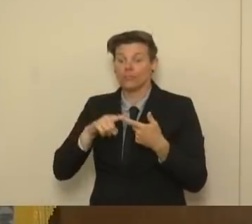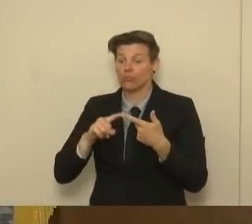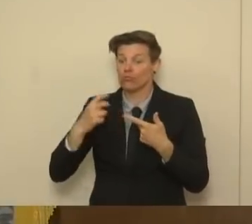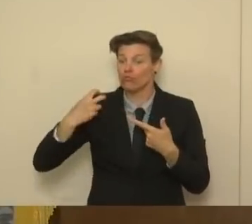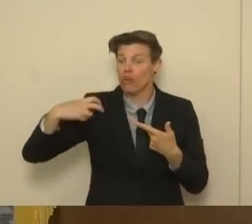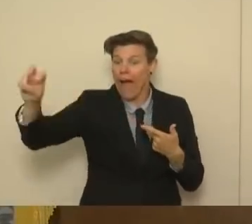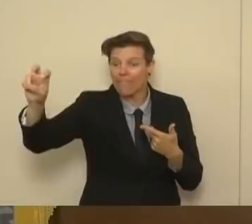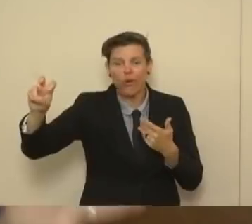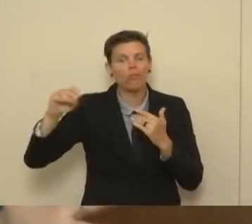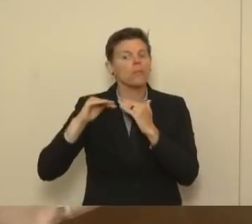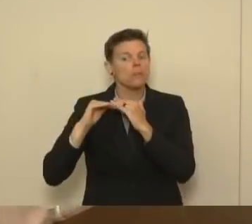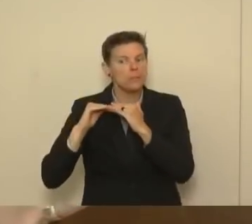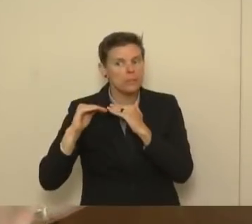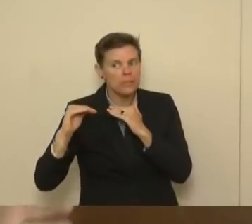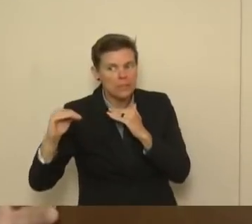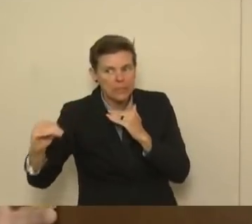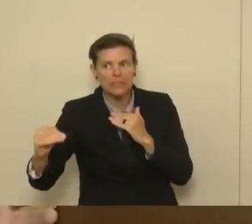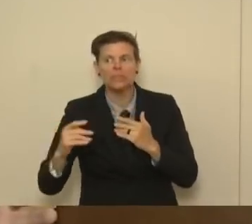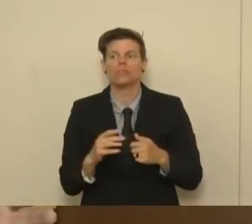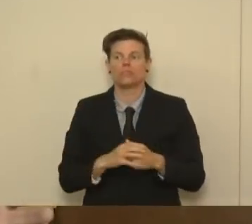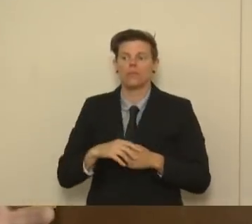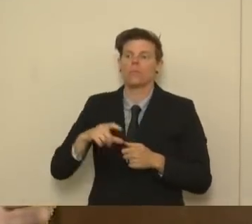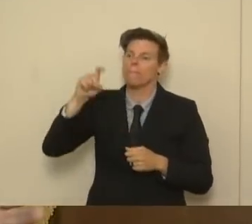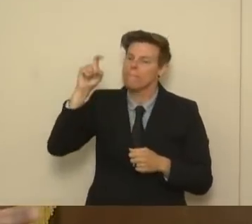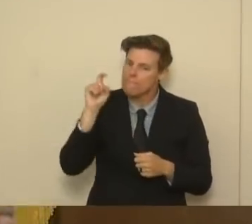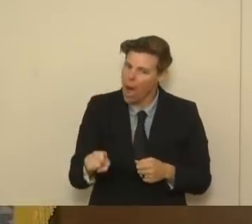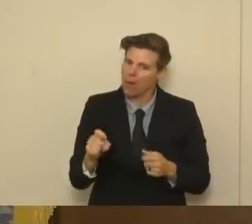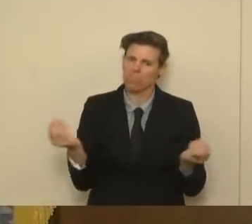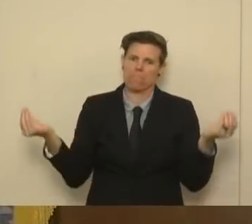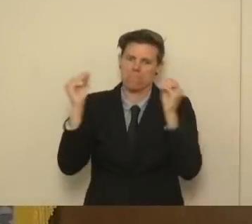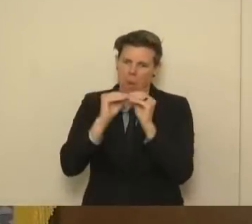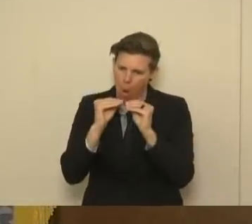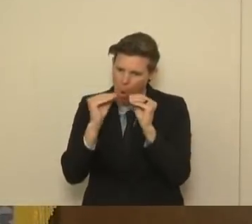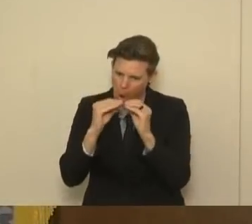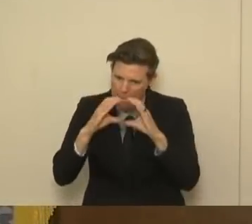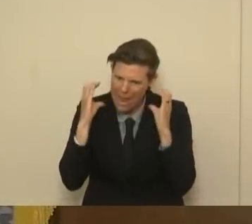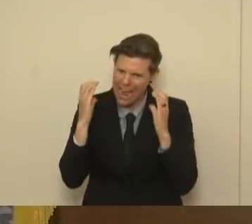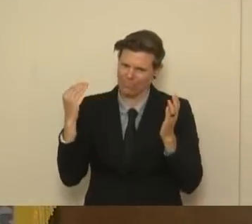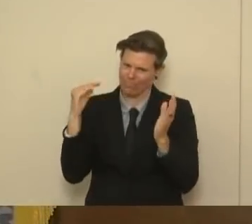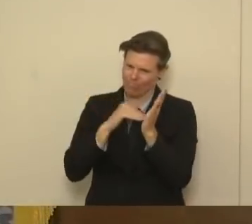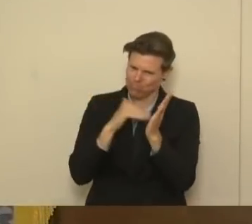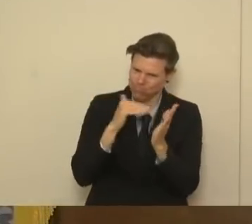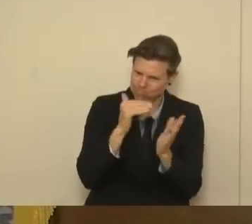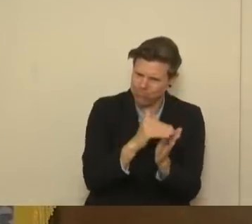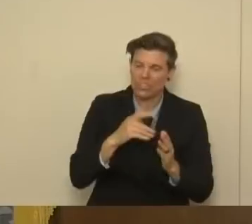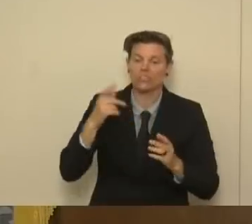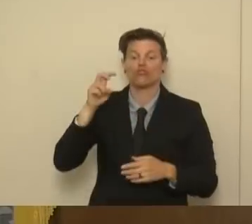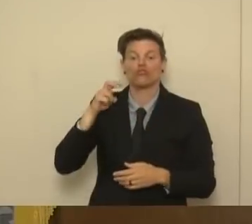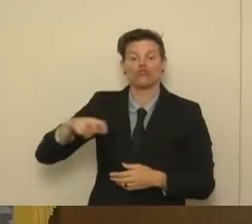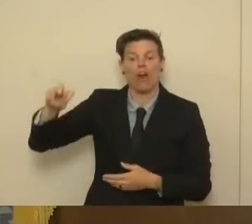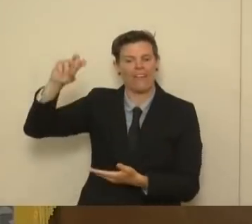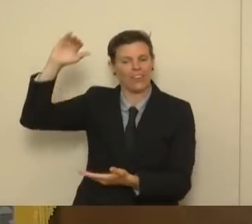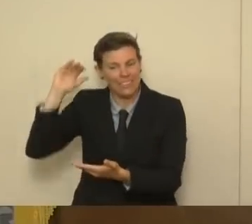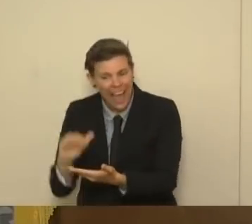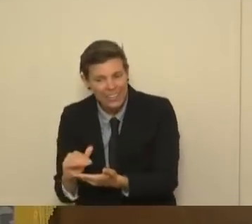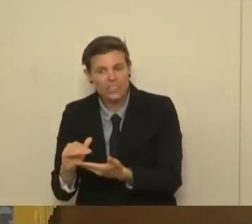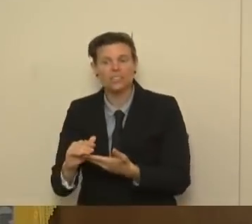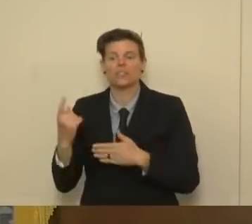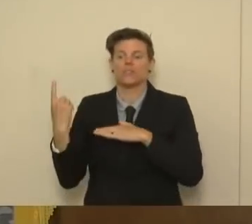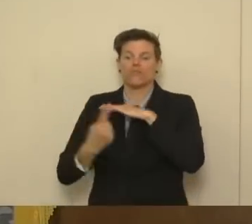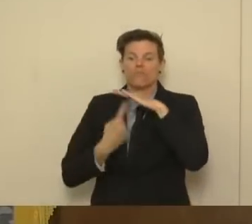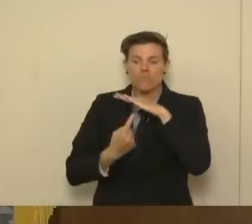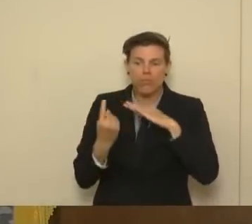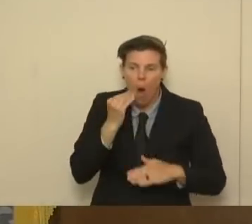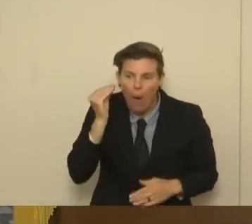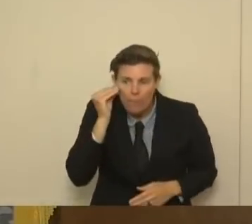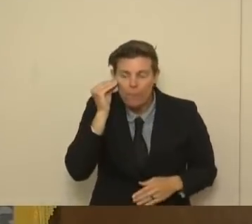Both have to occur, more masks, less travel. And we're really focused on that. We saw another increase in